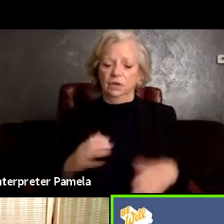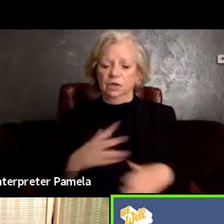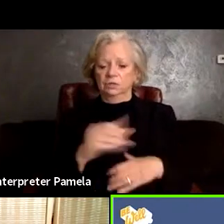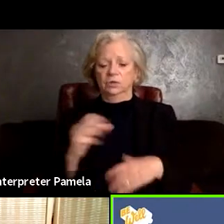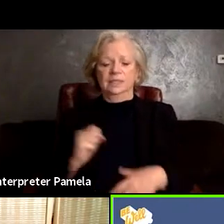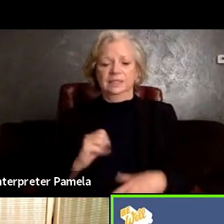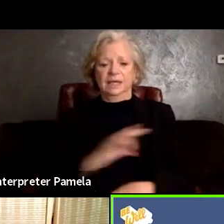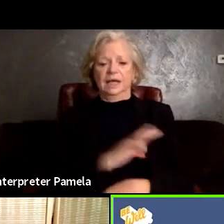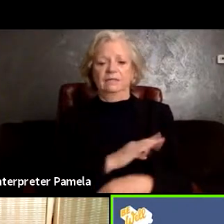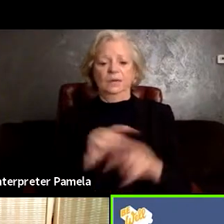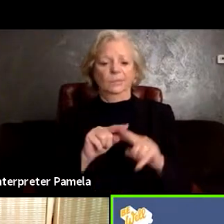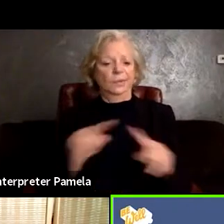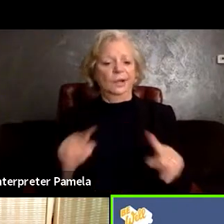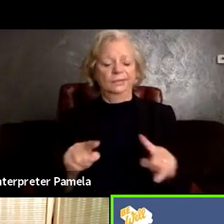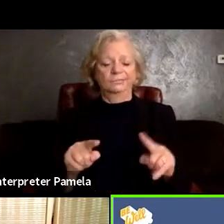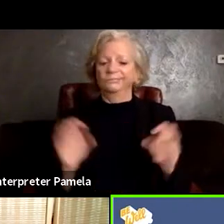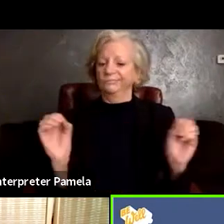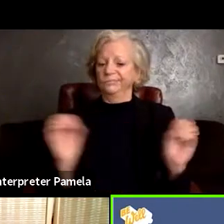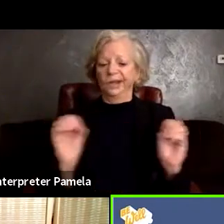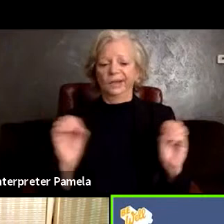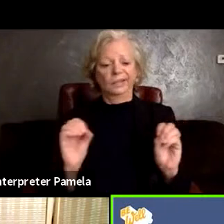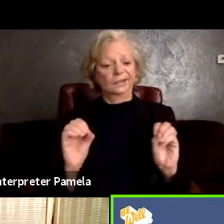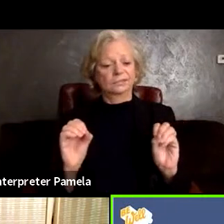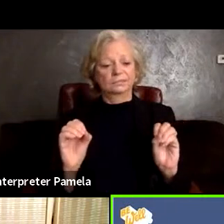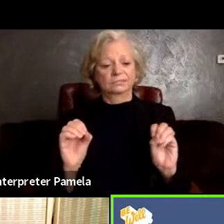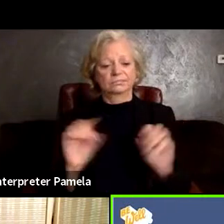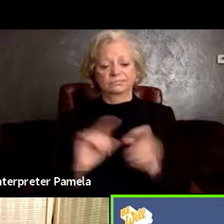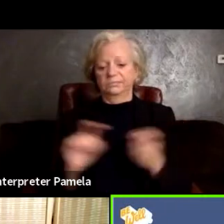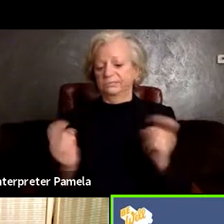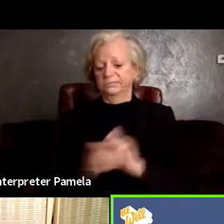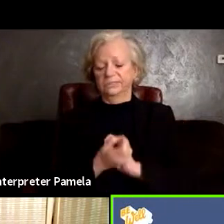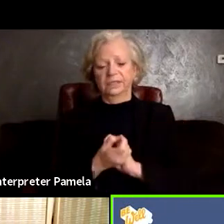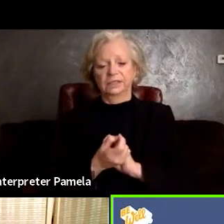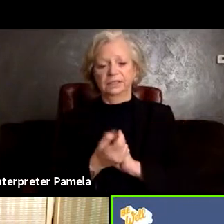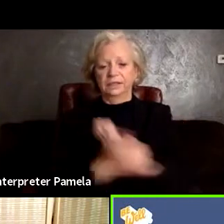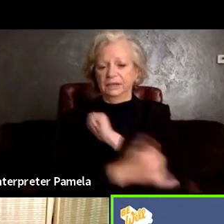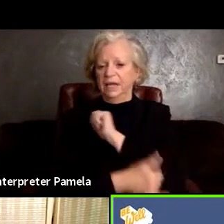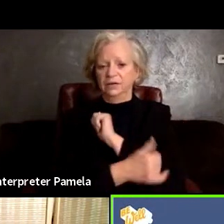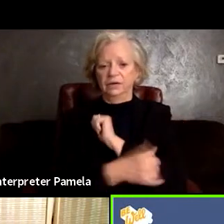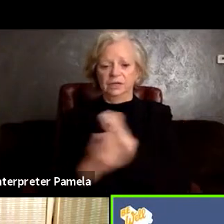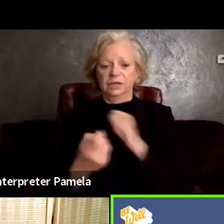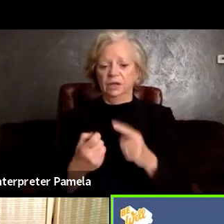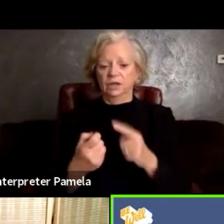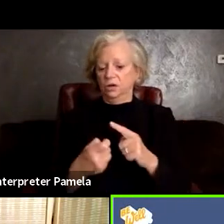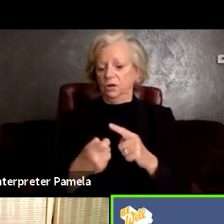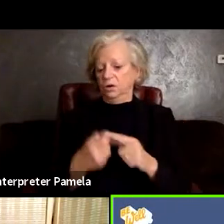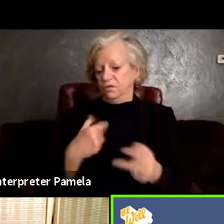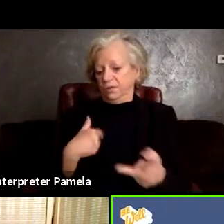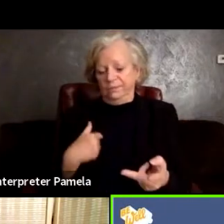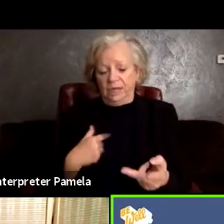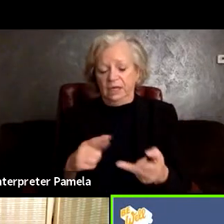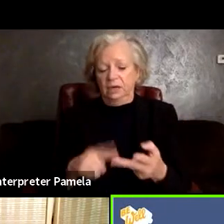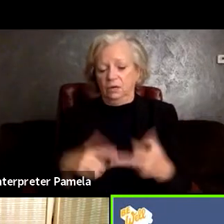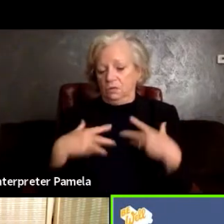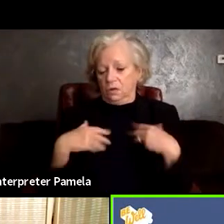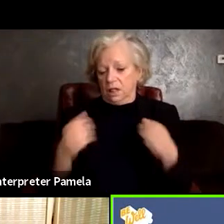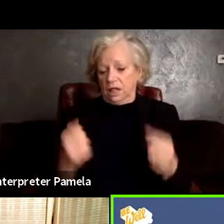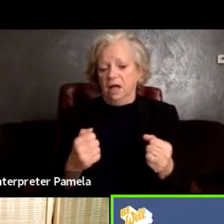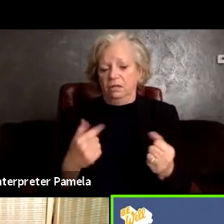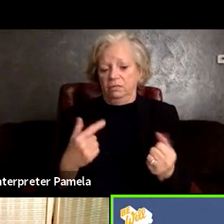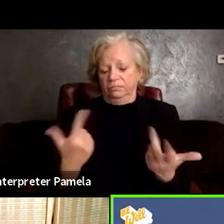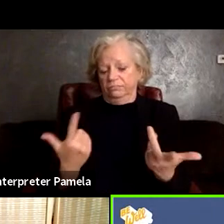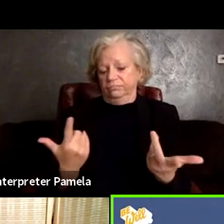nothing imminent from the county on that front, from me, from the health officer on that front, but appreciate the